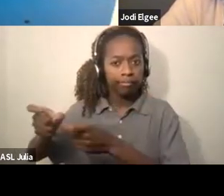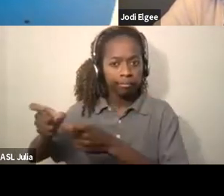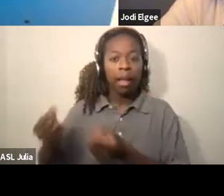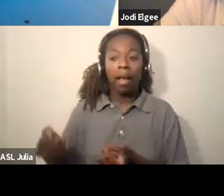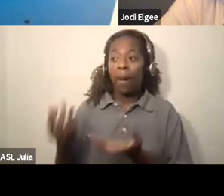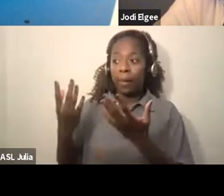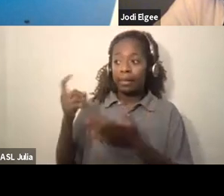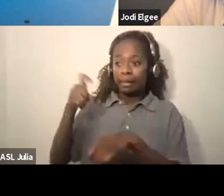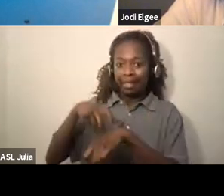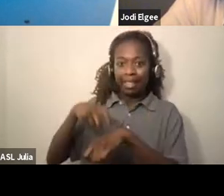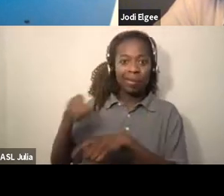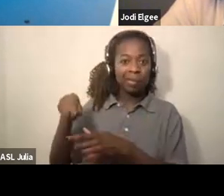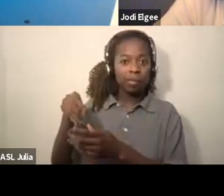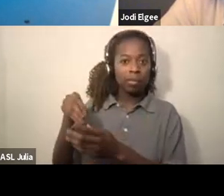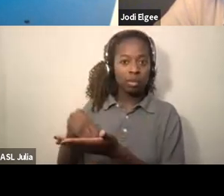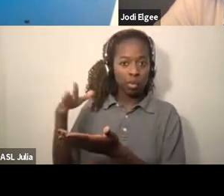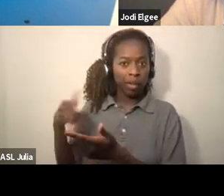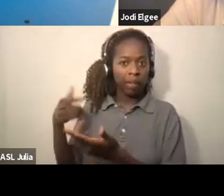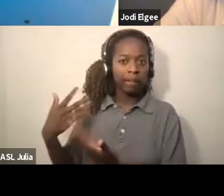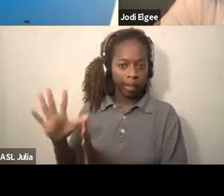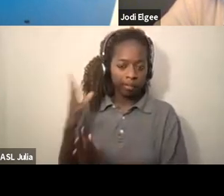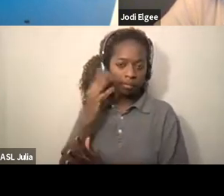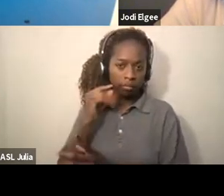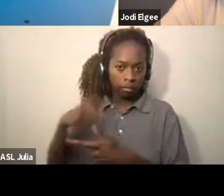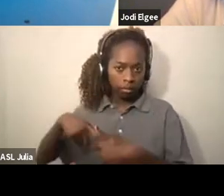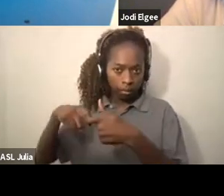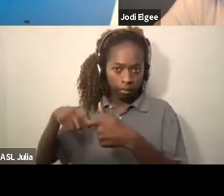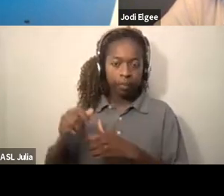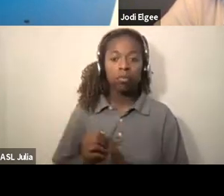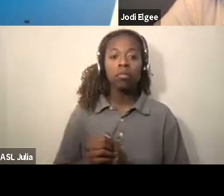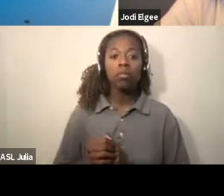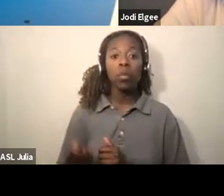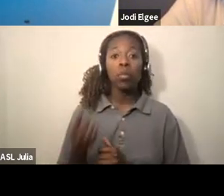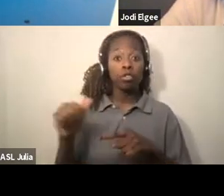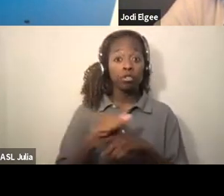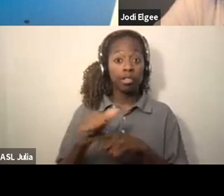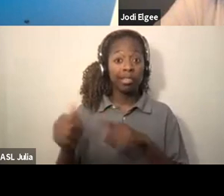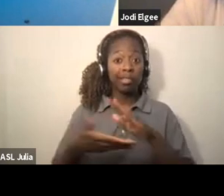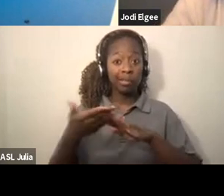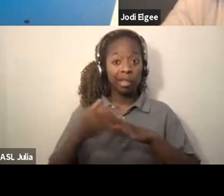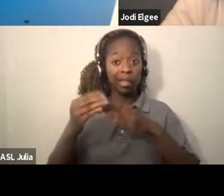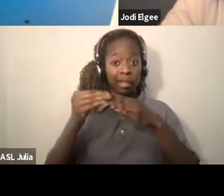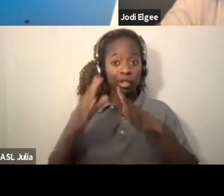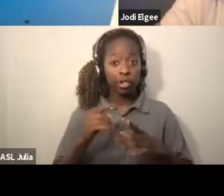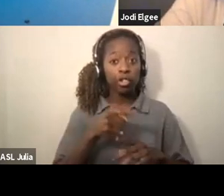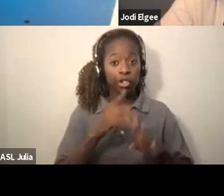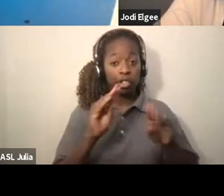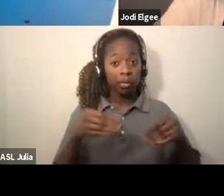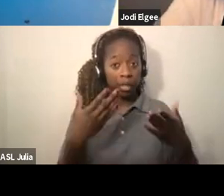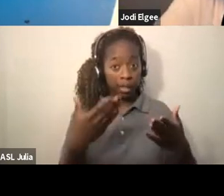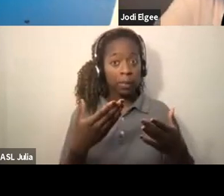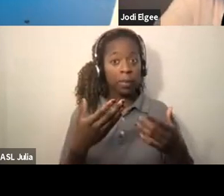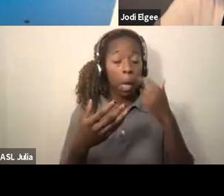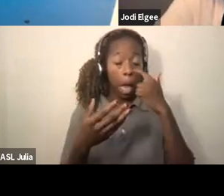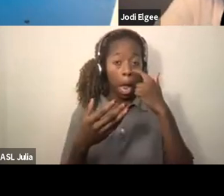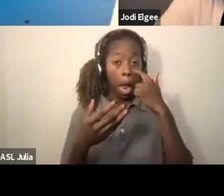been um suspended one of the trainings um that the operational leader provides so the operational leaders have access